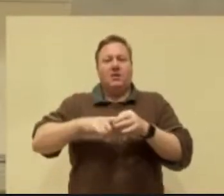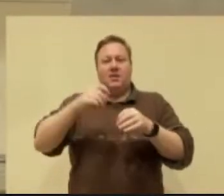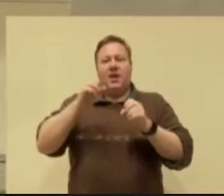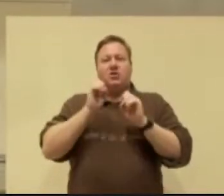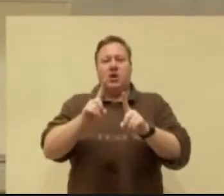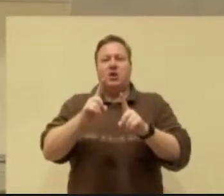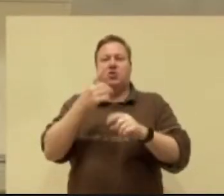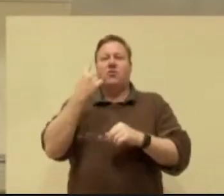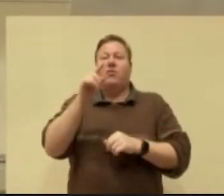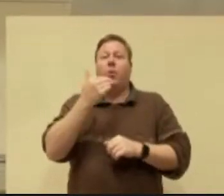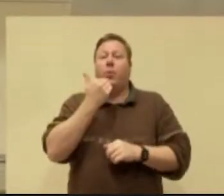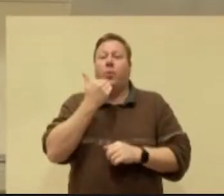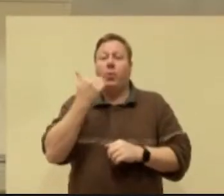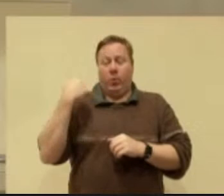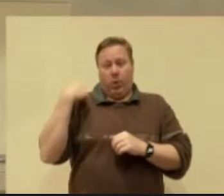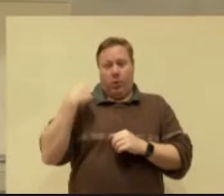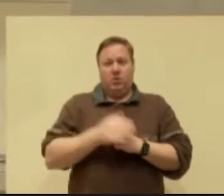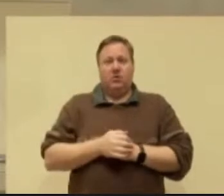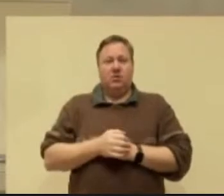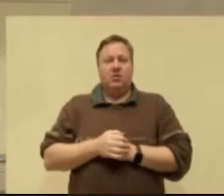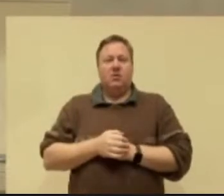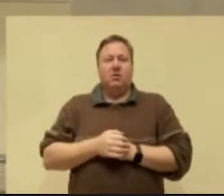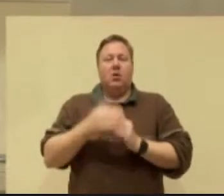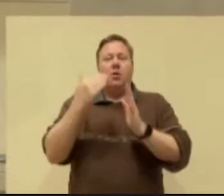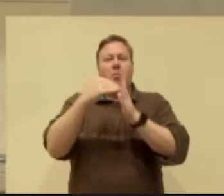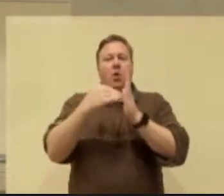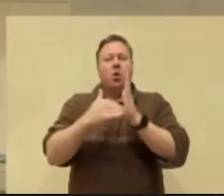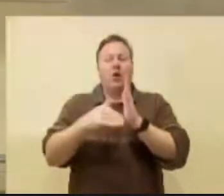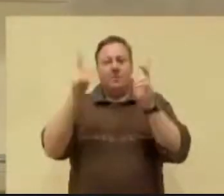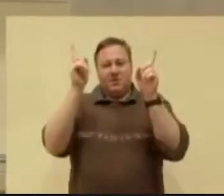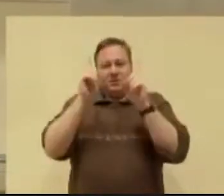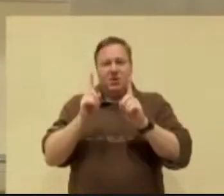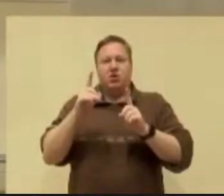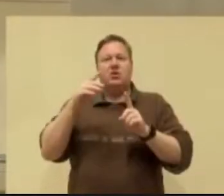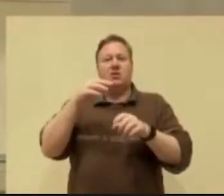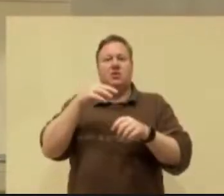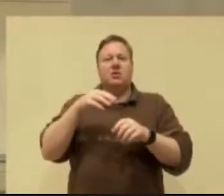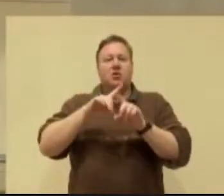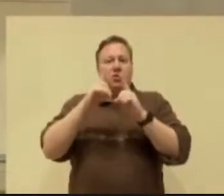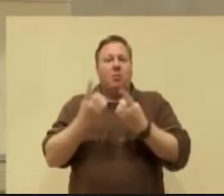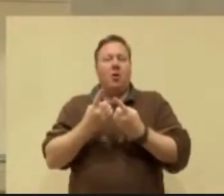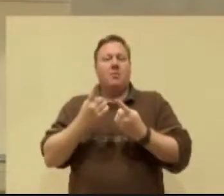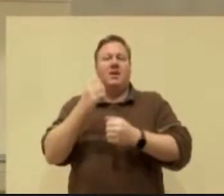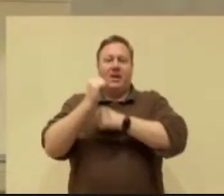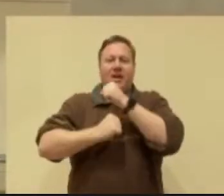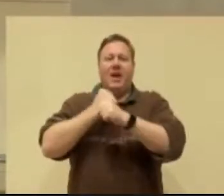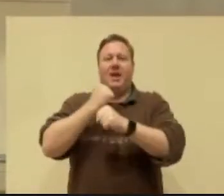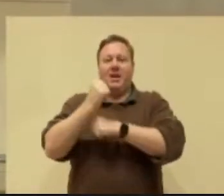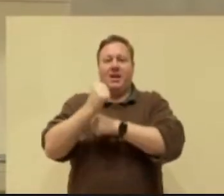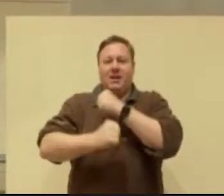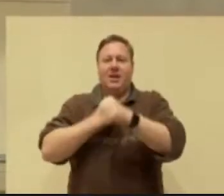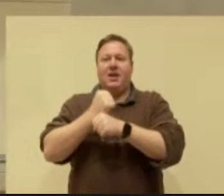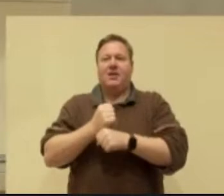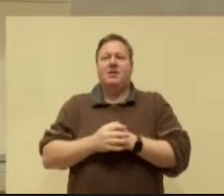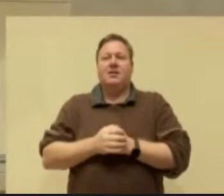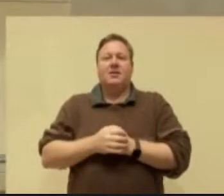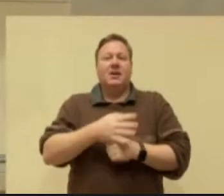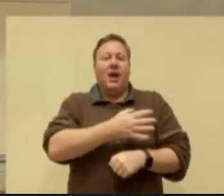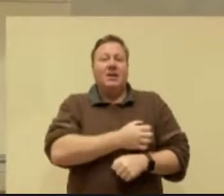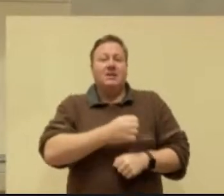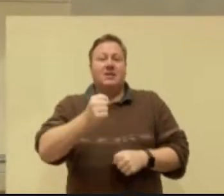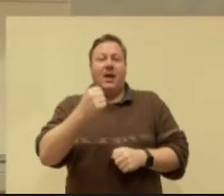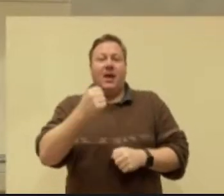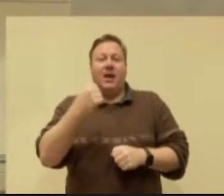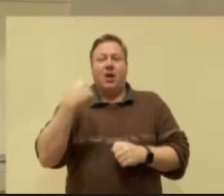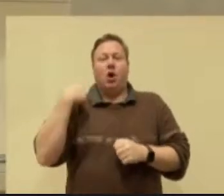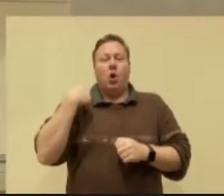special program in the department that we normally do year in year out which is a take again learner to work initially it was